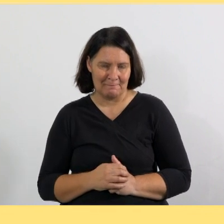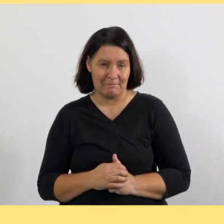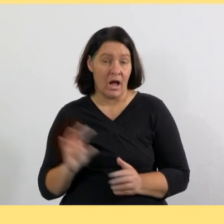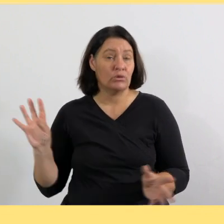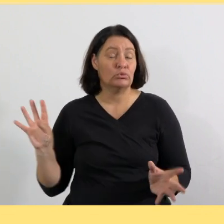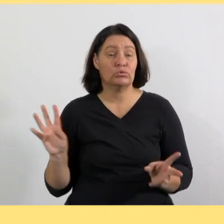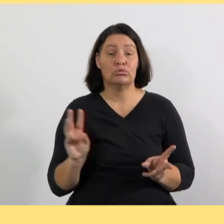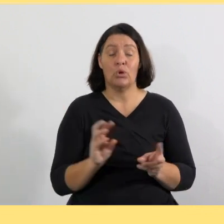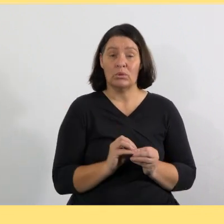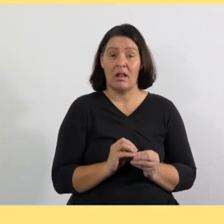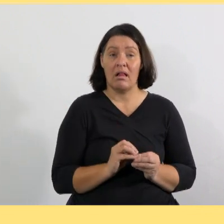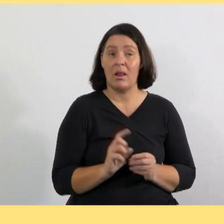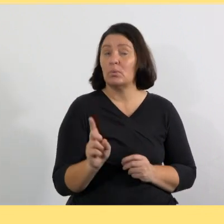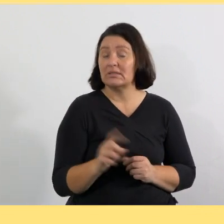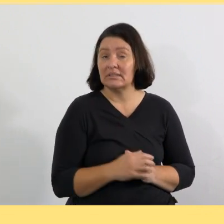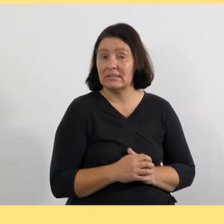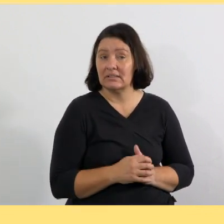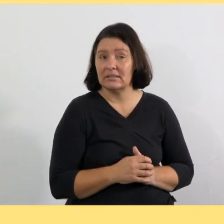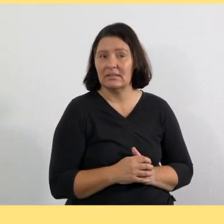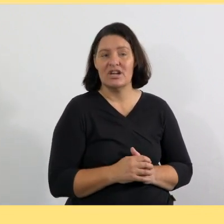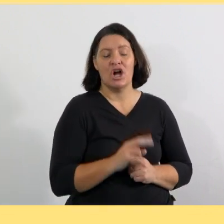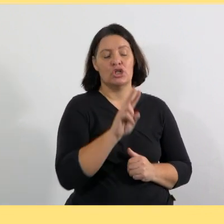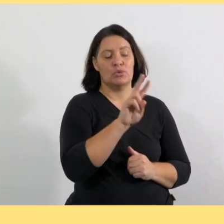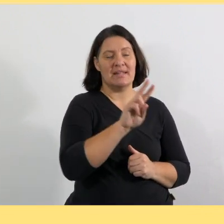3,100. The total should give you